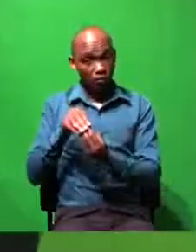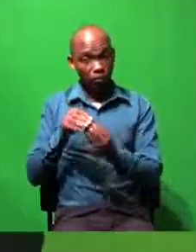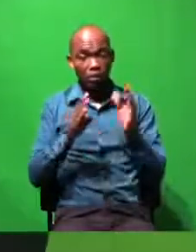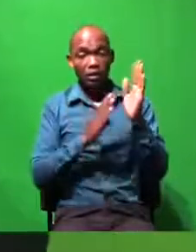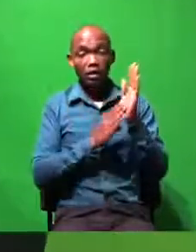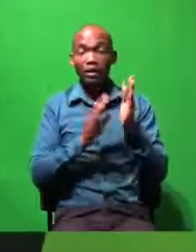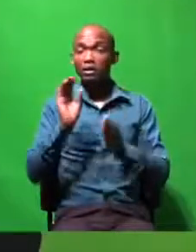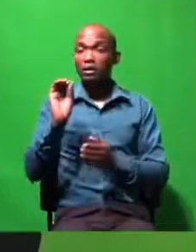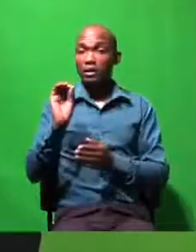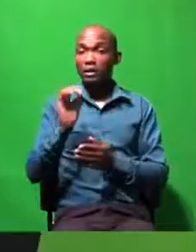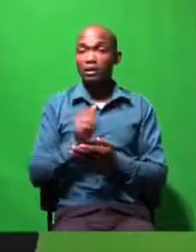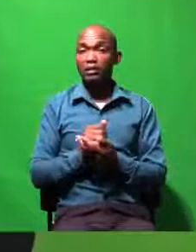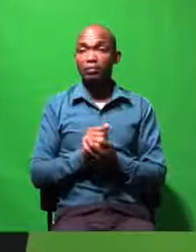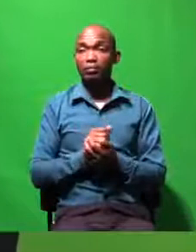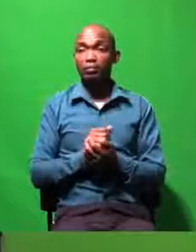90 degrees